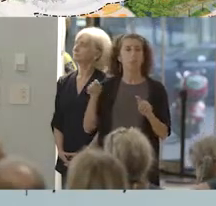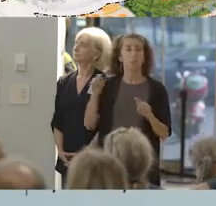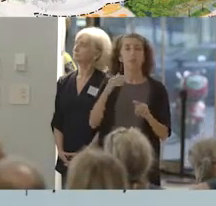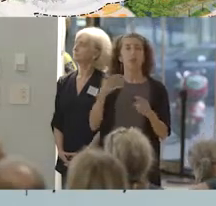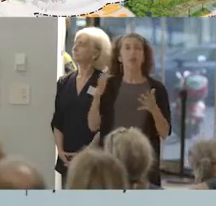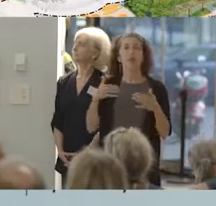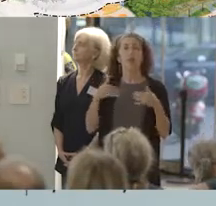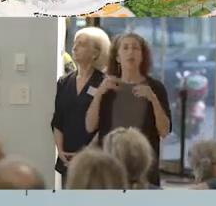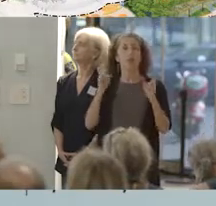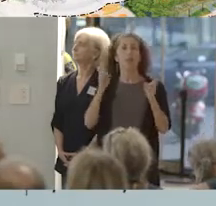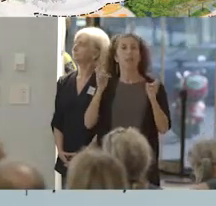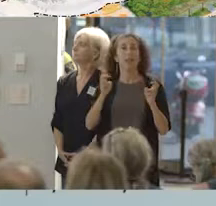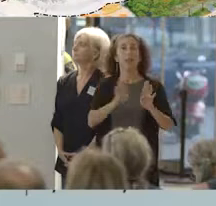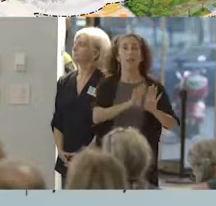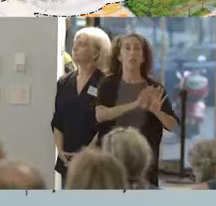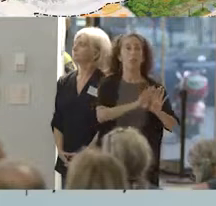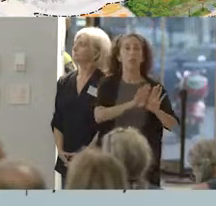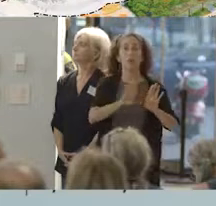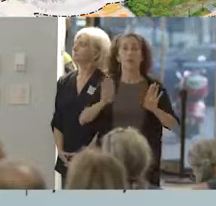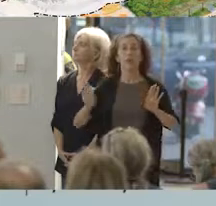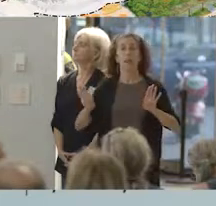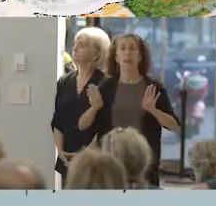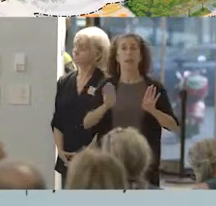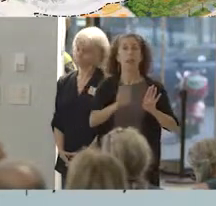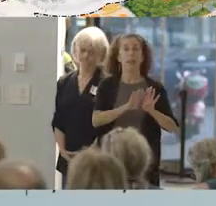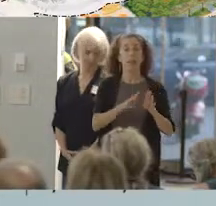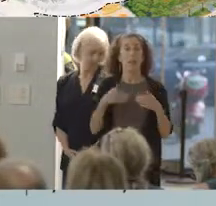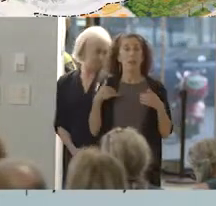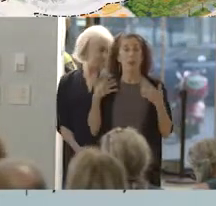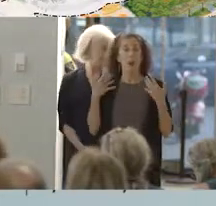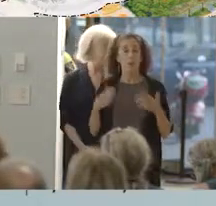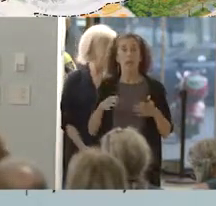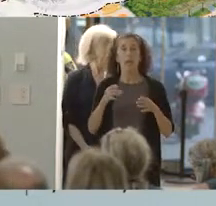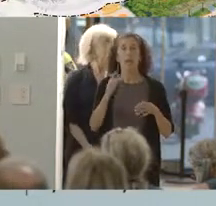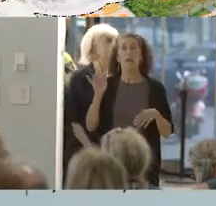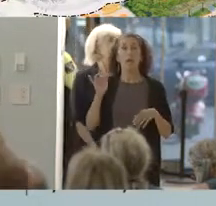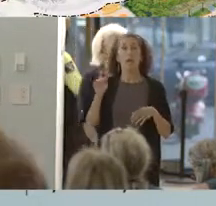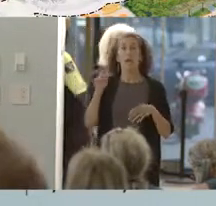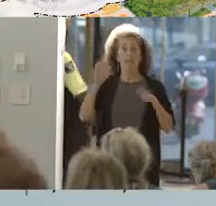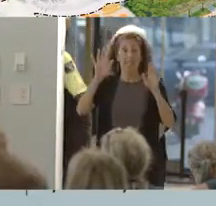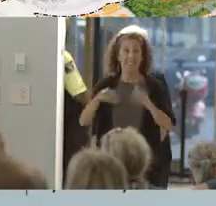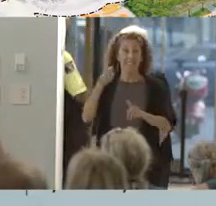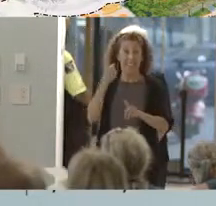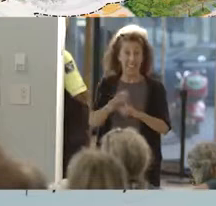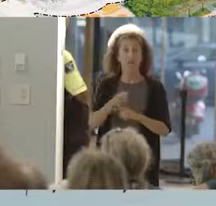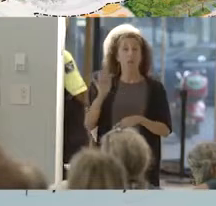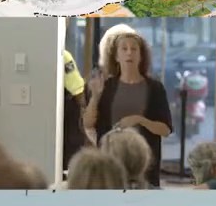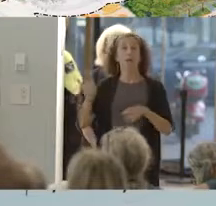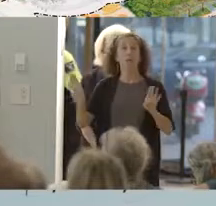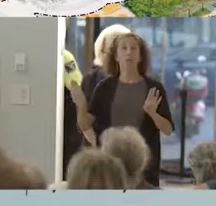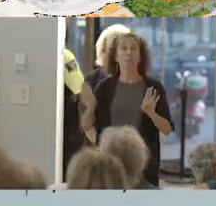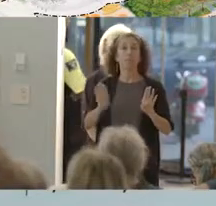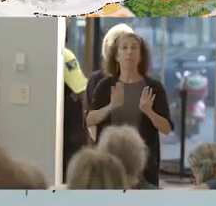water, your view won't be blocked. Those would be operated just before a storm. And because we're